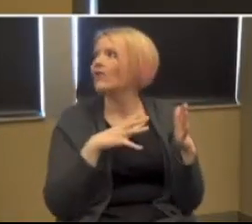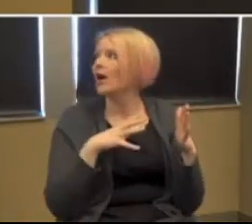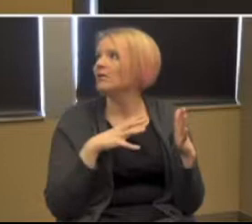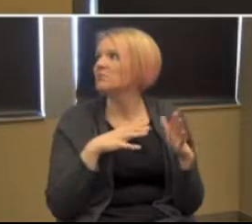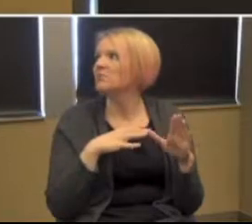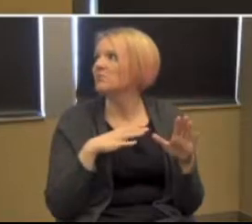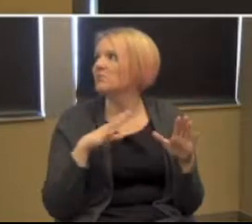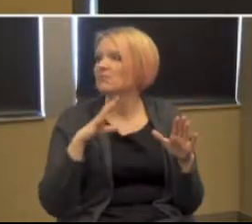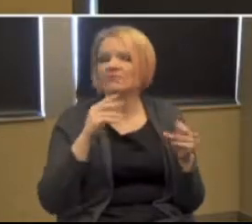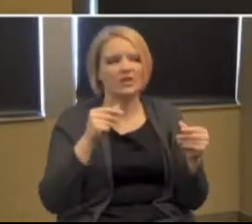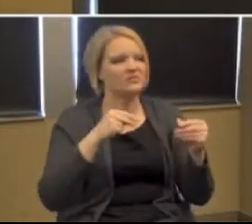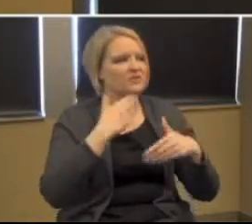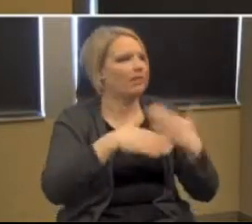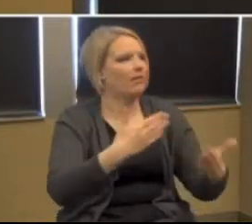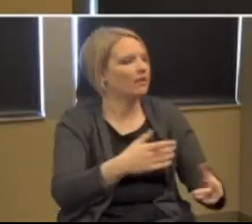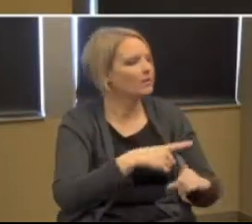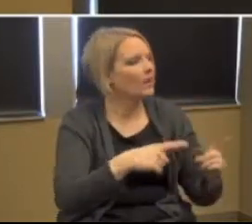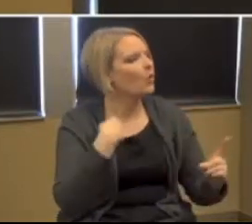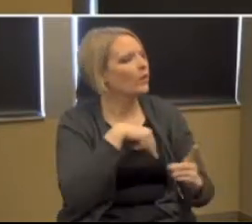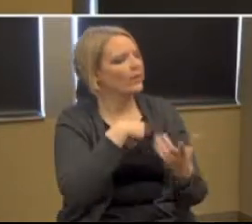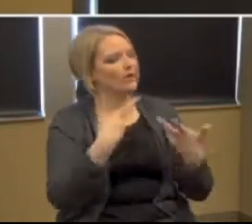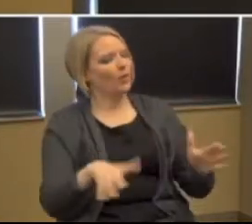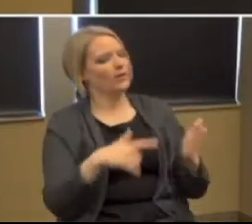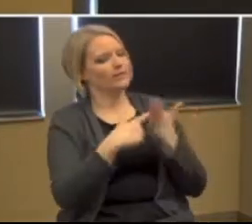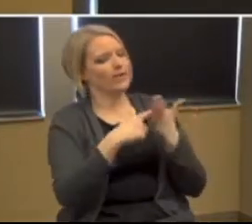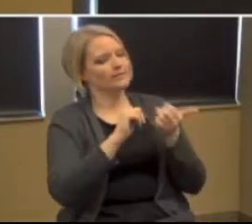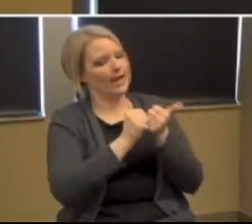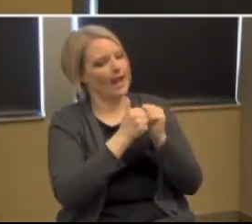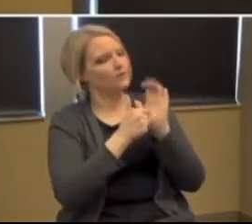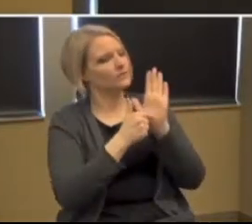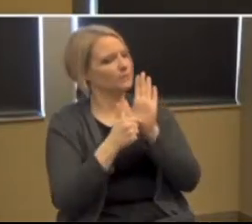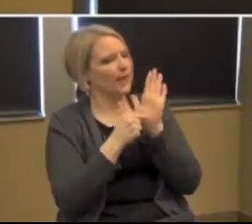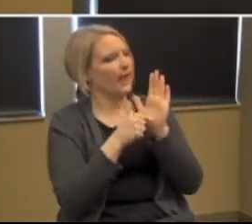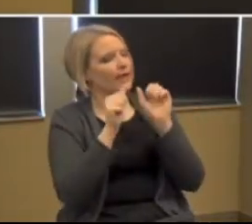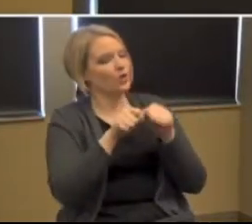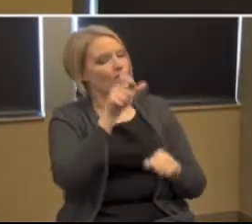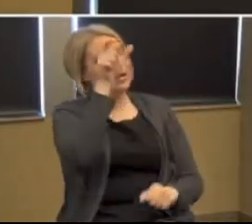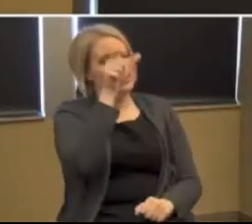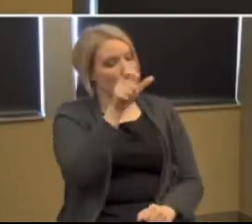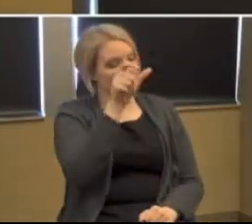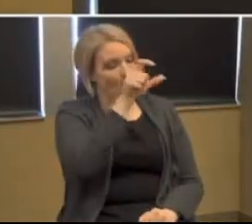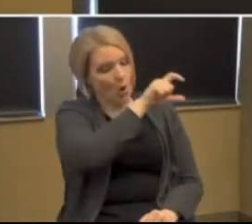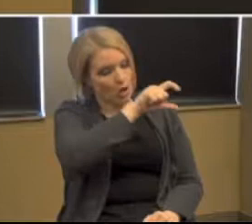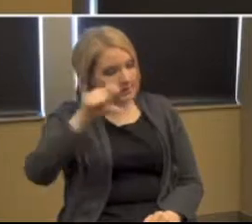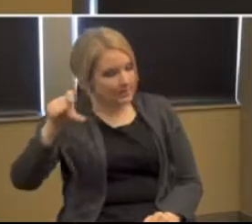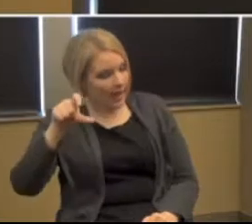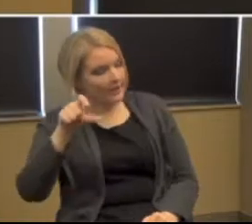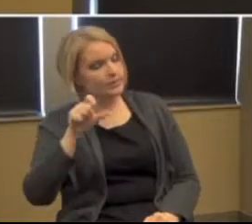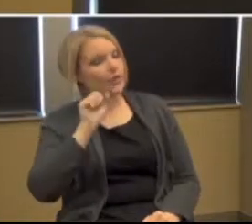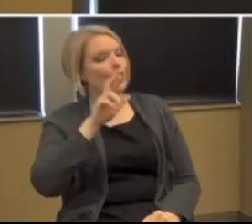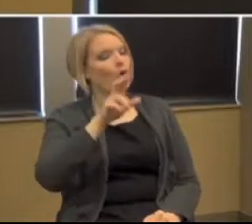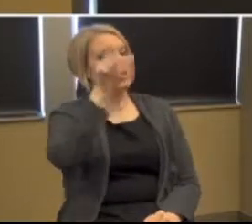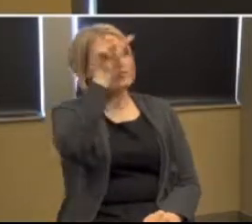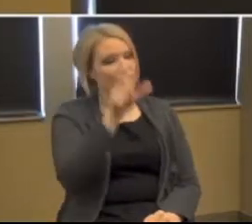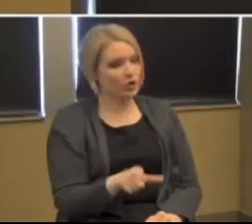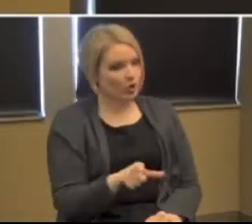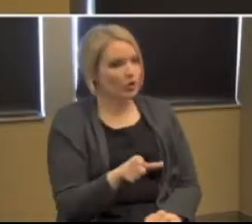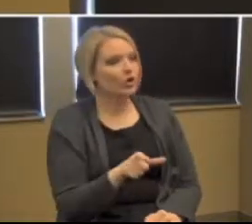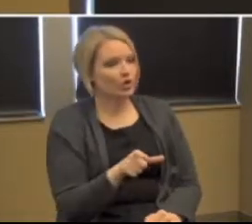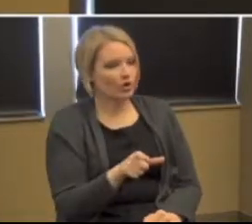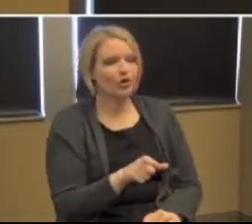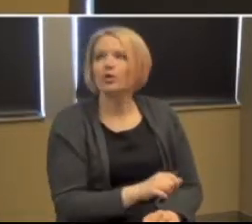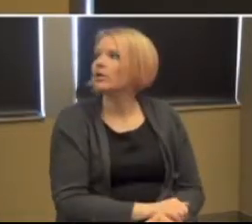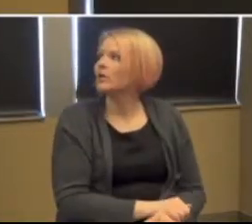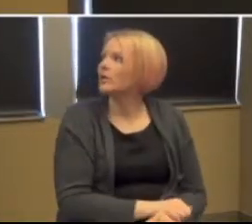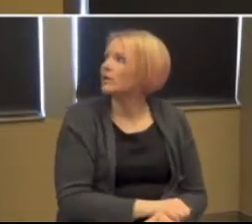fine. We've already talked about lots of ways you can display them. They can be horizontal or vertical. This is some of